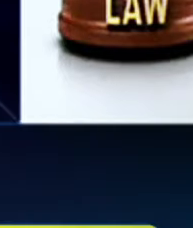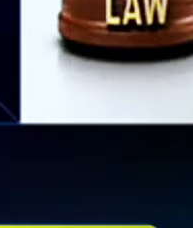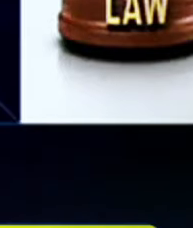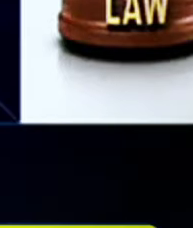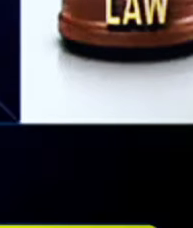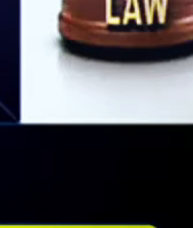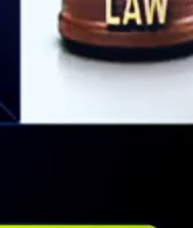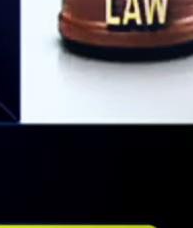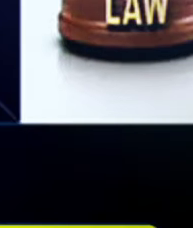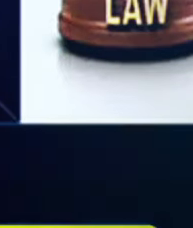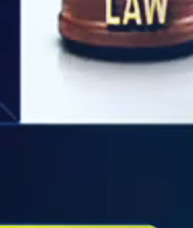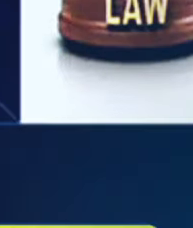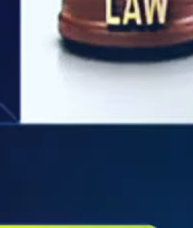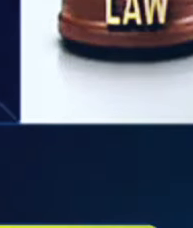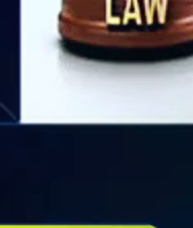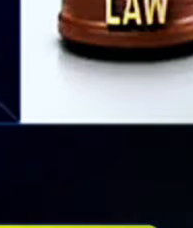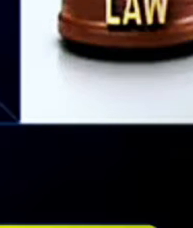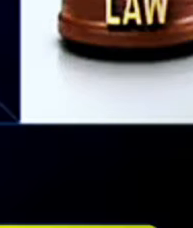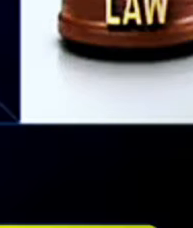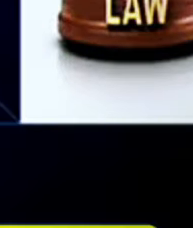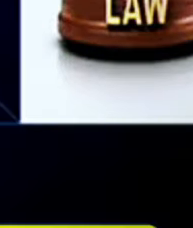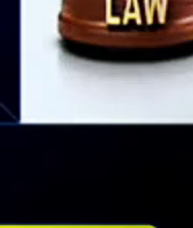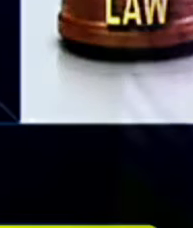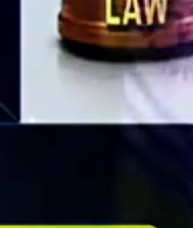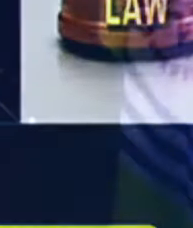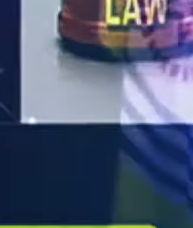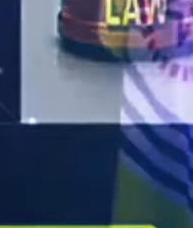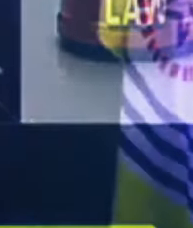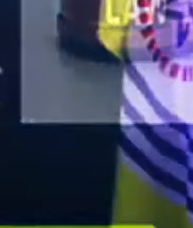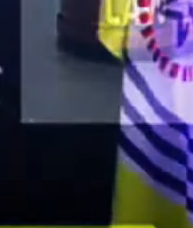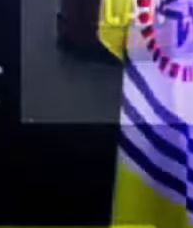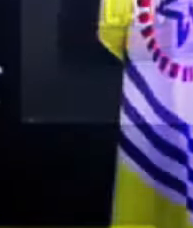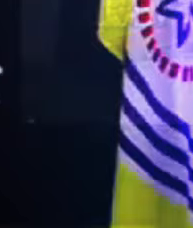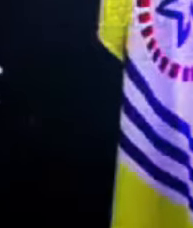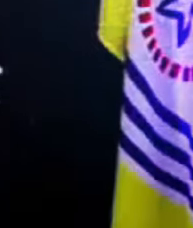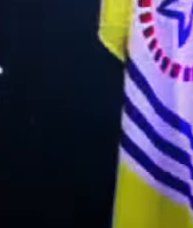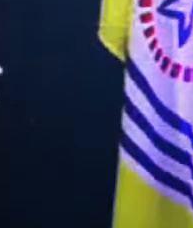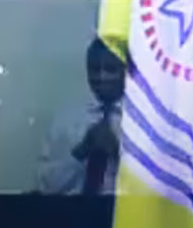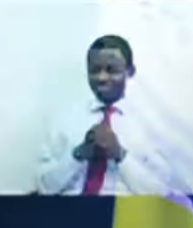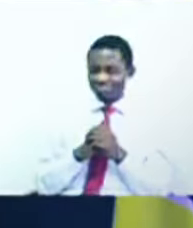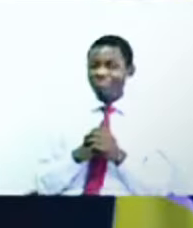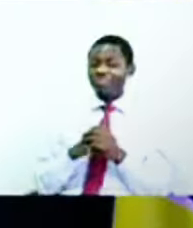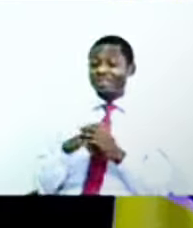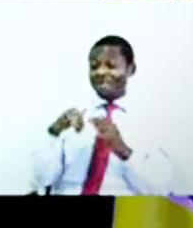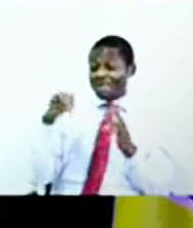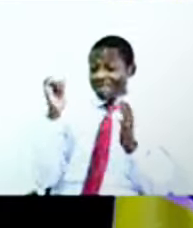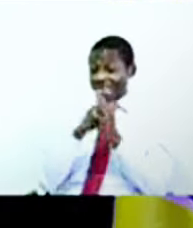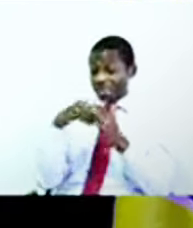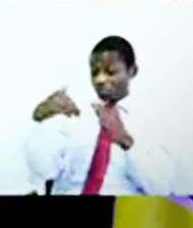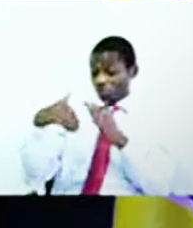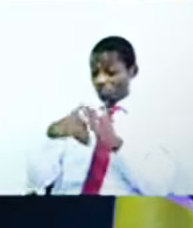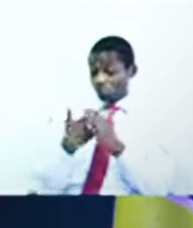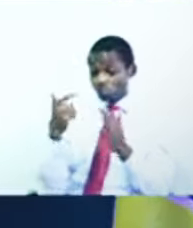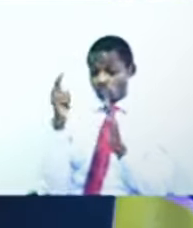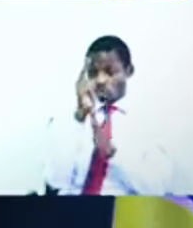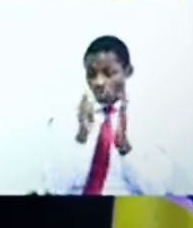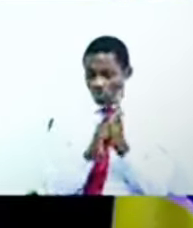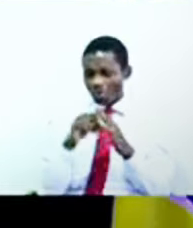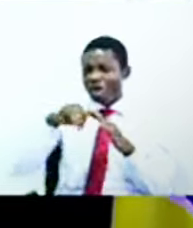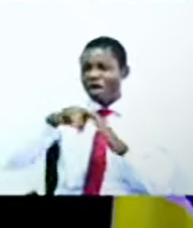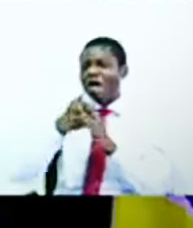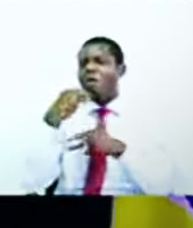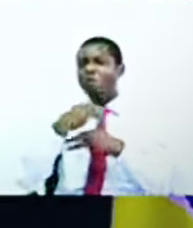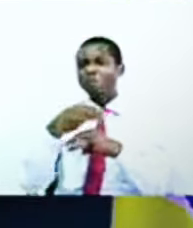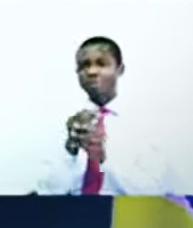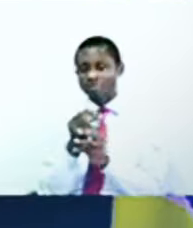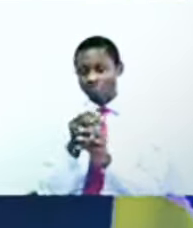in heaven. Now let's examine how this law was enacted. This